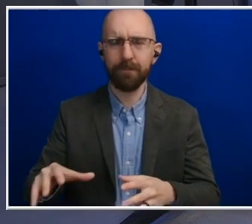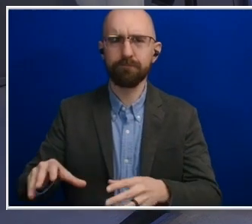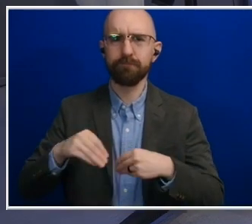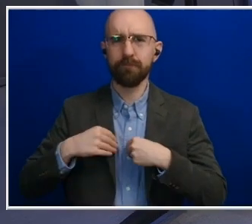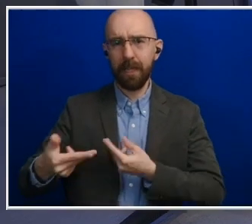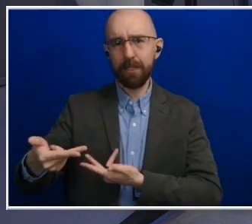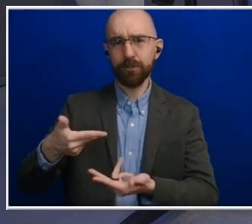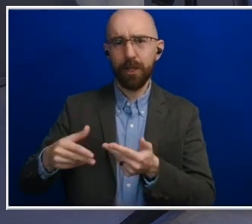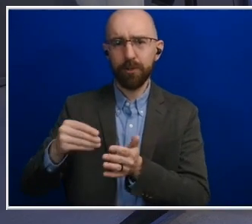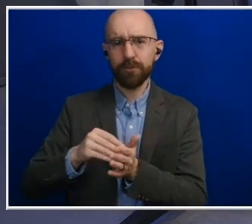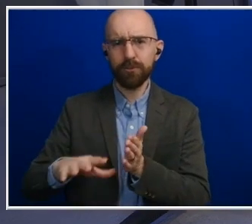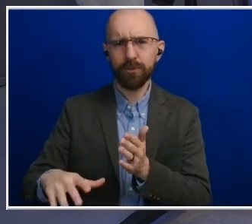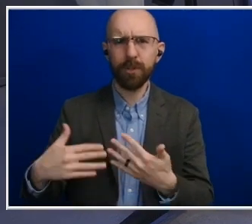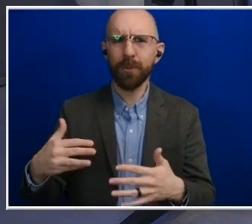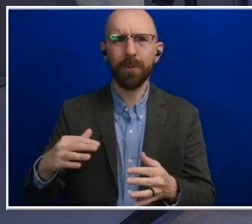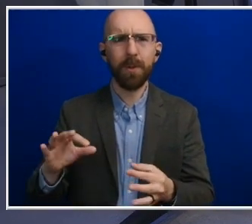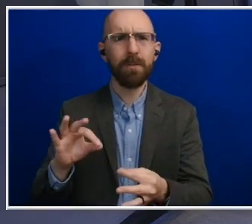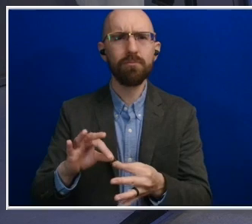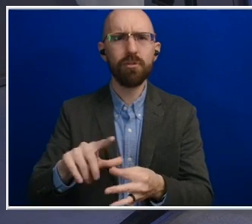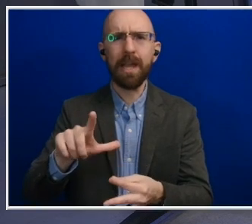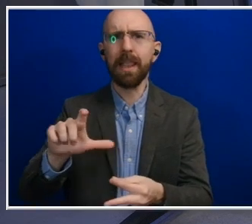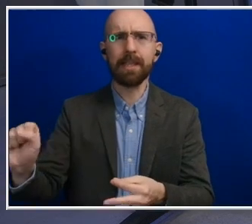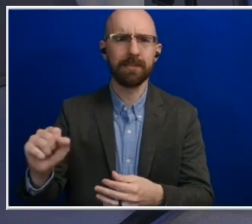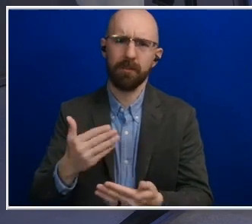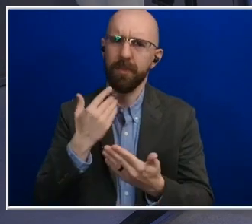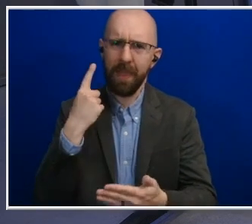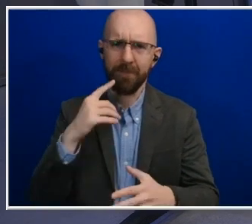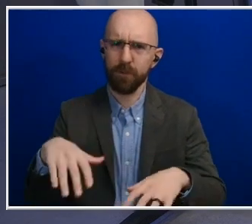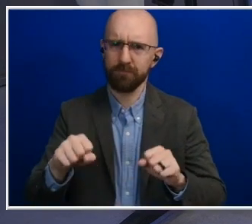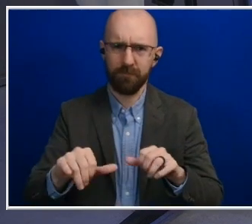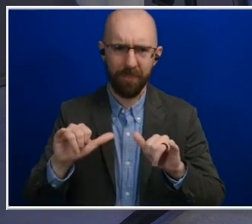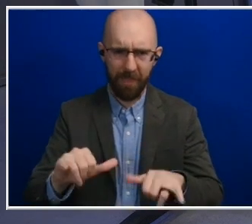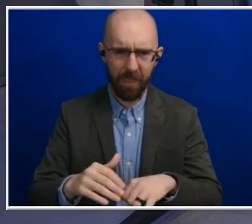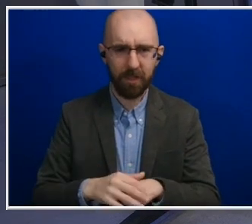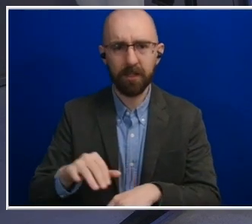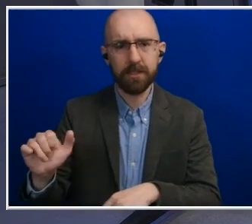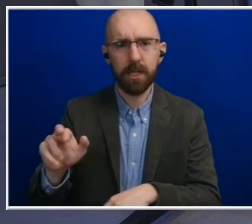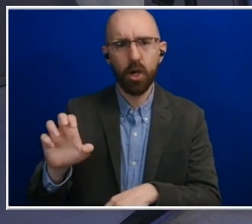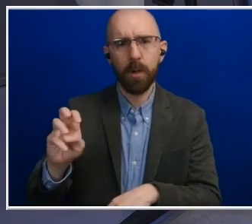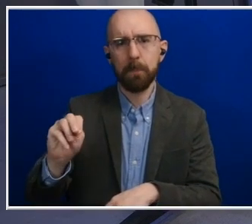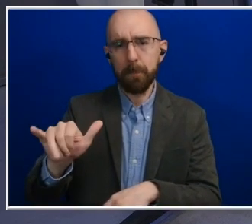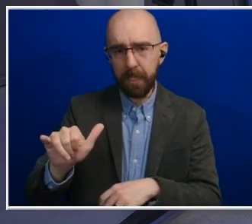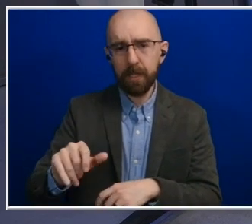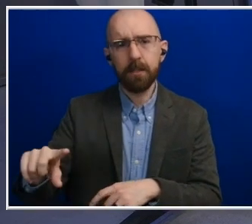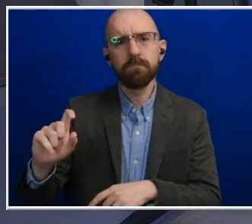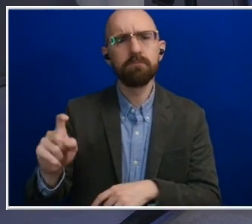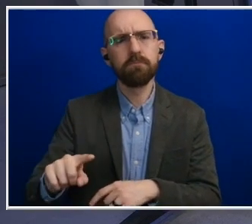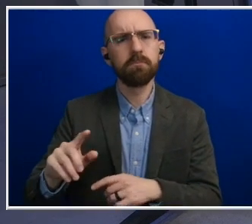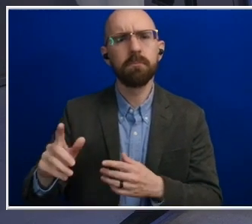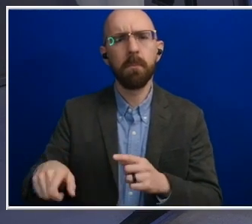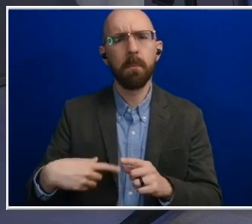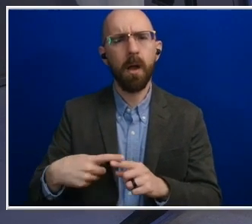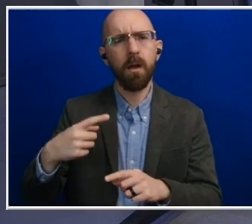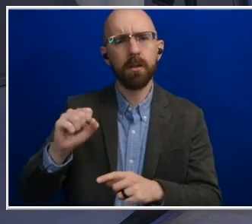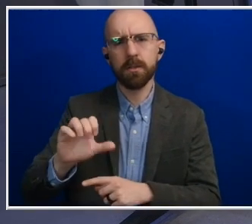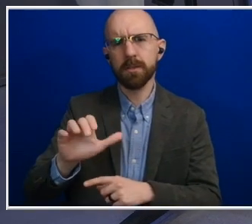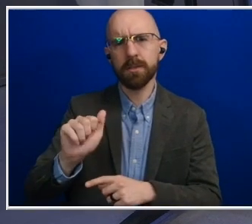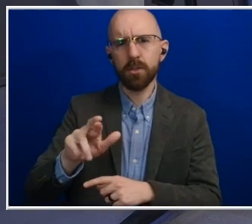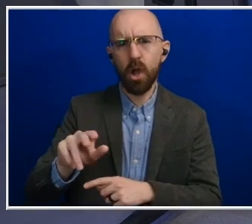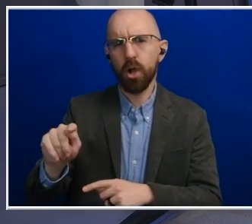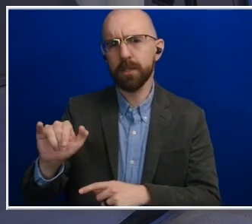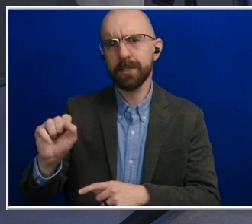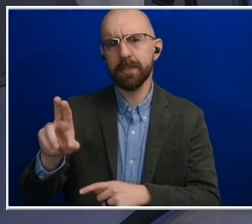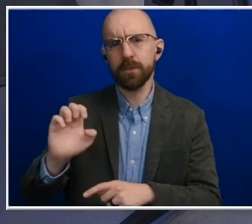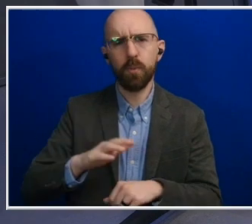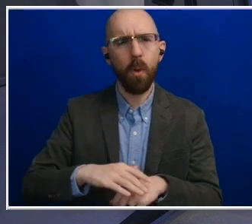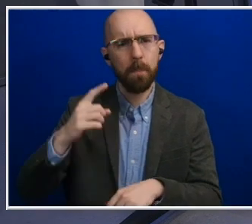student is priceless. So thank you for doing that. Jeremy has a question. What it is about scar tissue on the brain that can